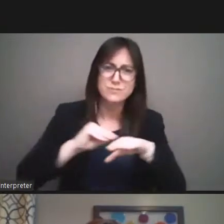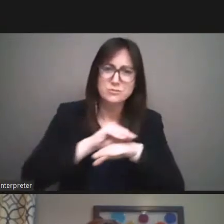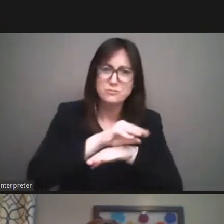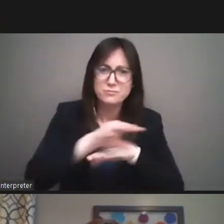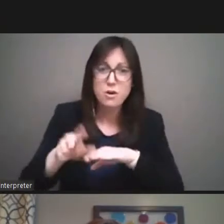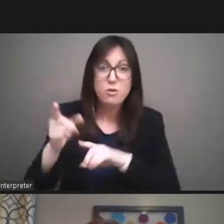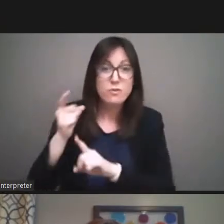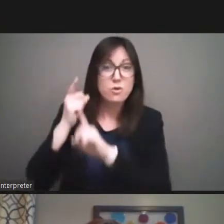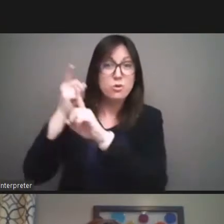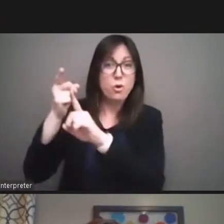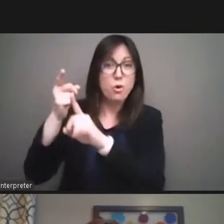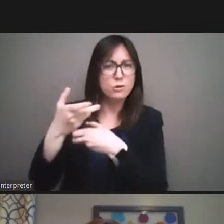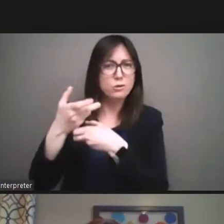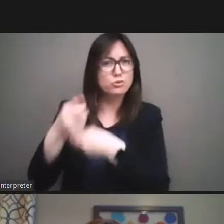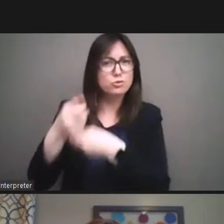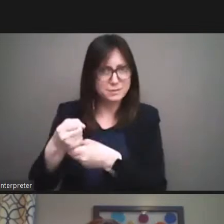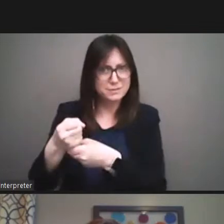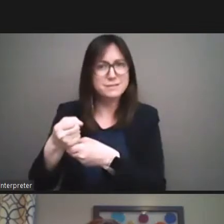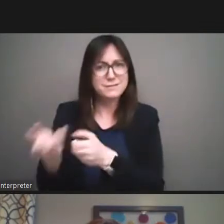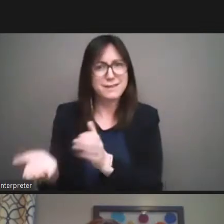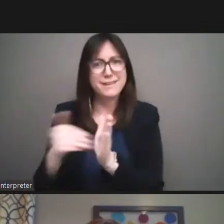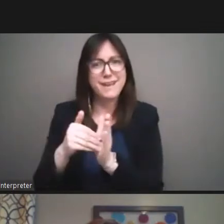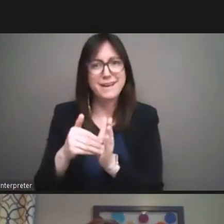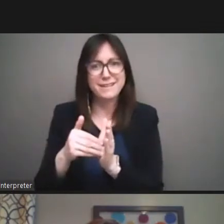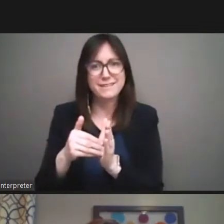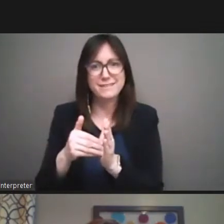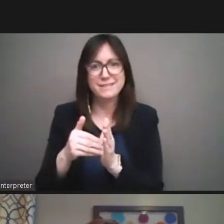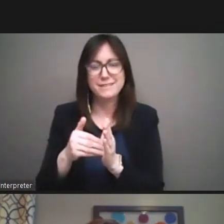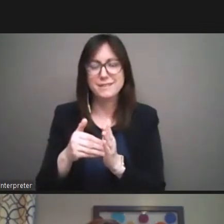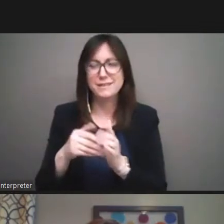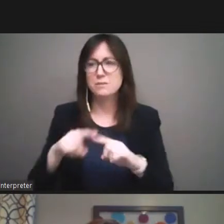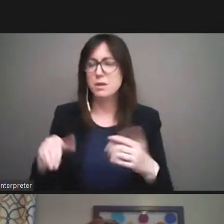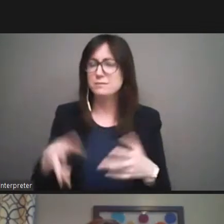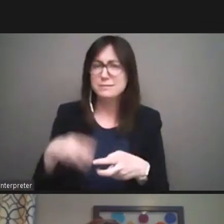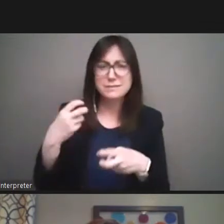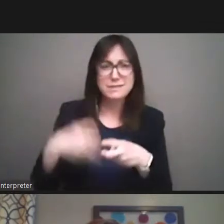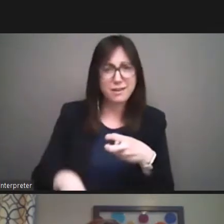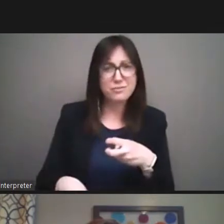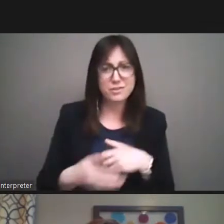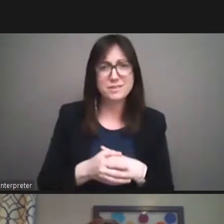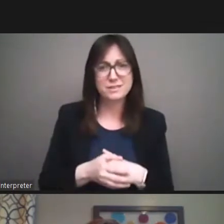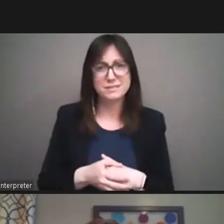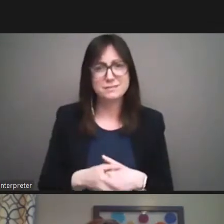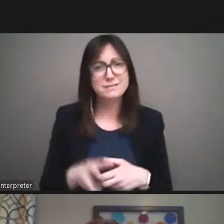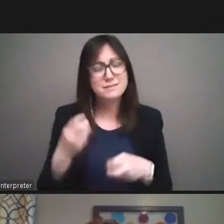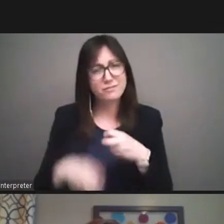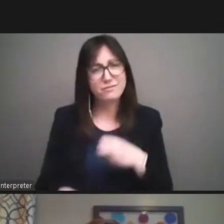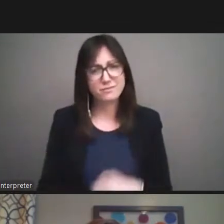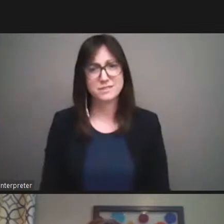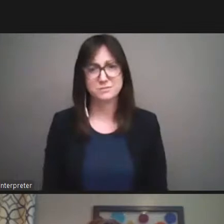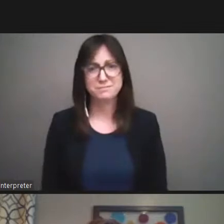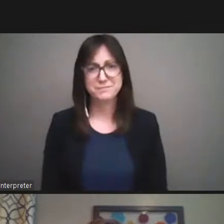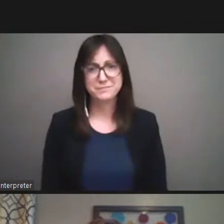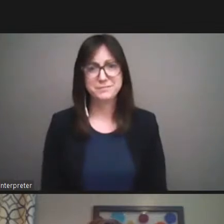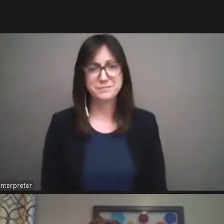and have all this honesty. But wow, it's tough. It's a tough road.